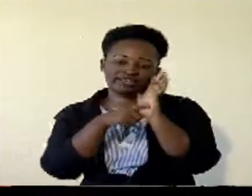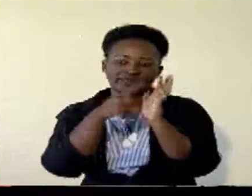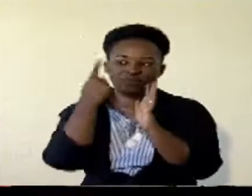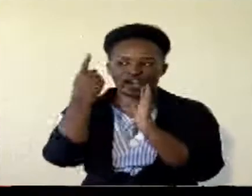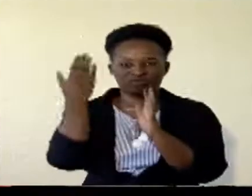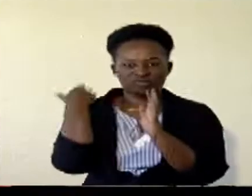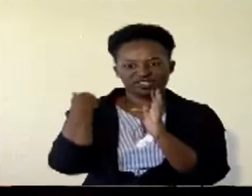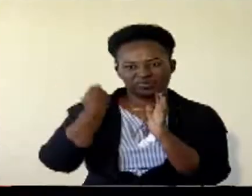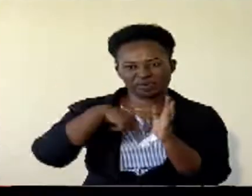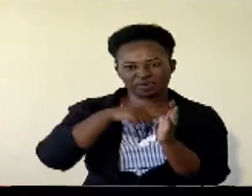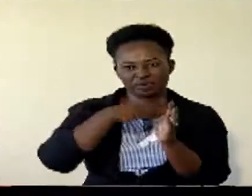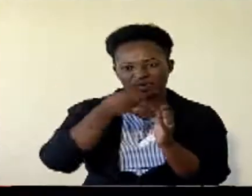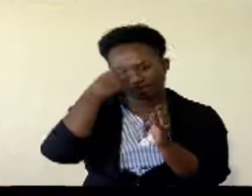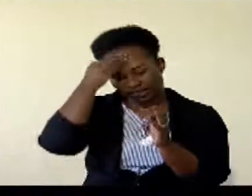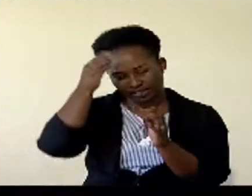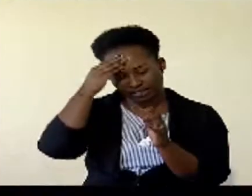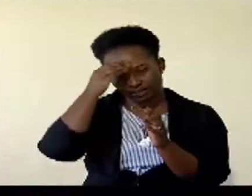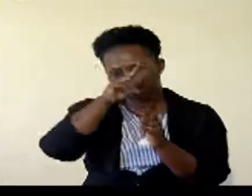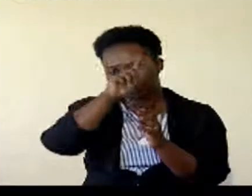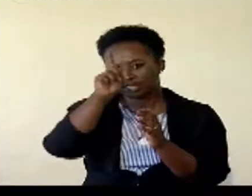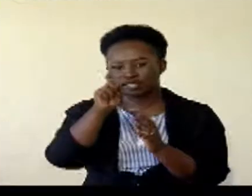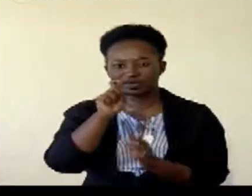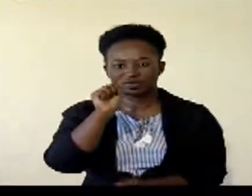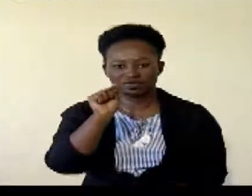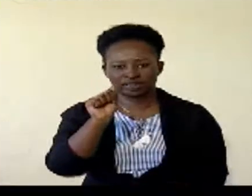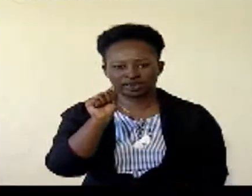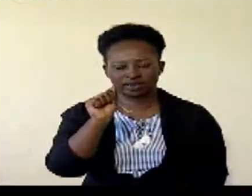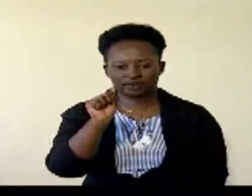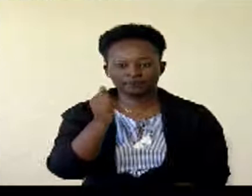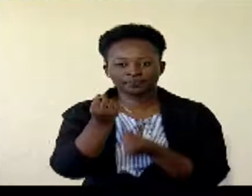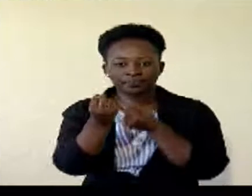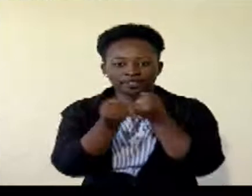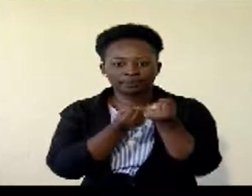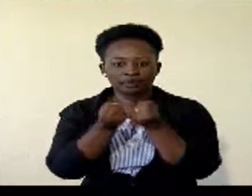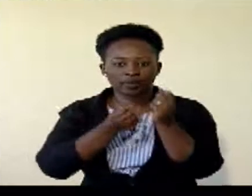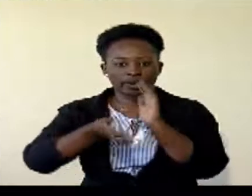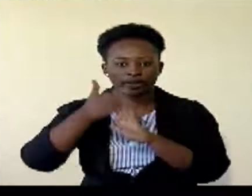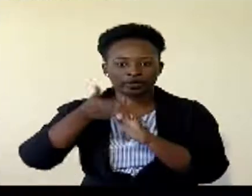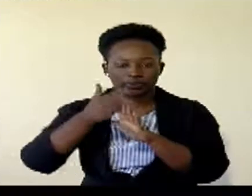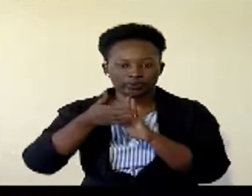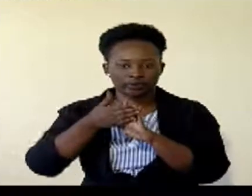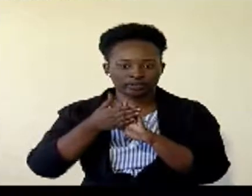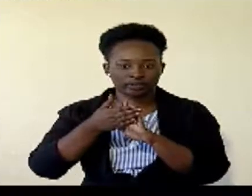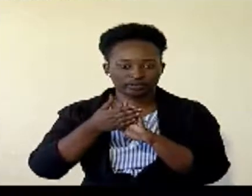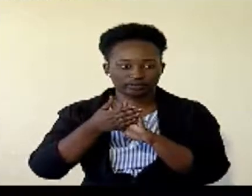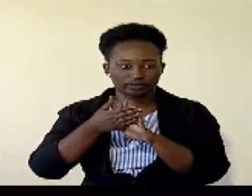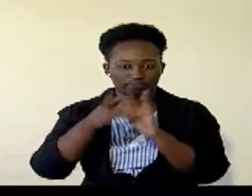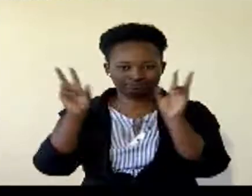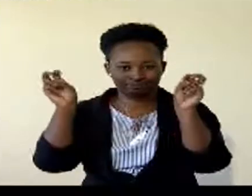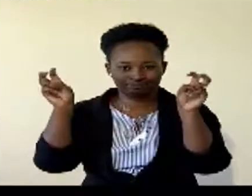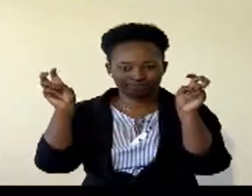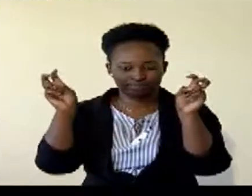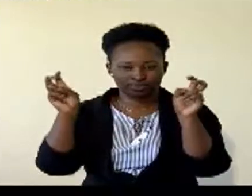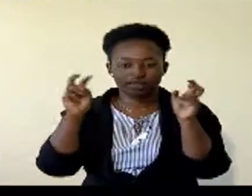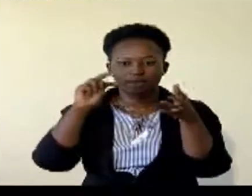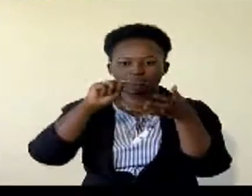before. Part A, the car is accelerating, in quotes. What is